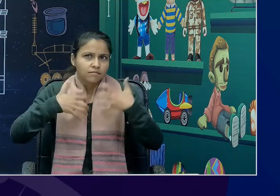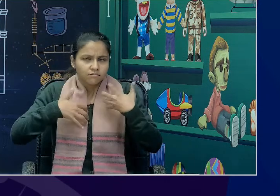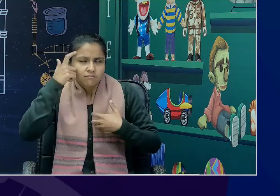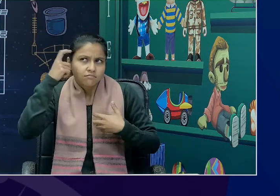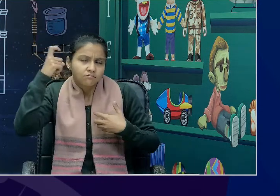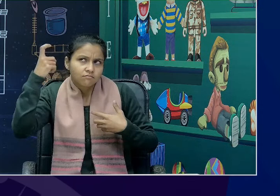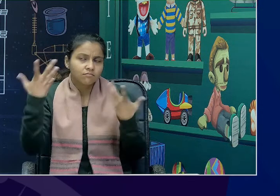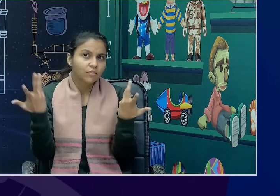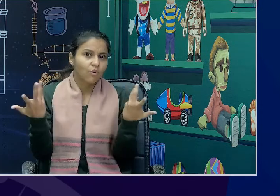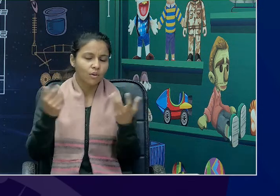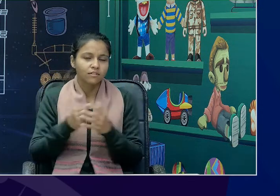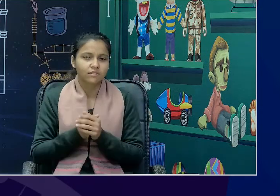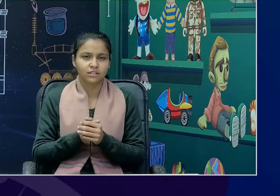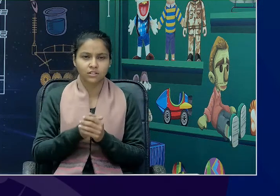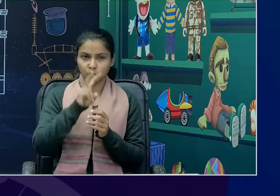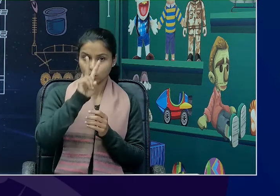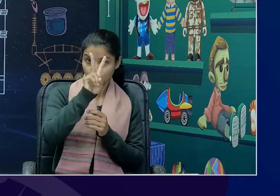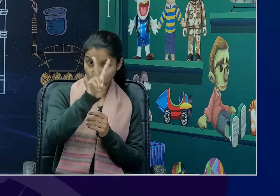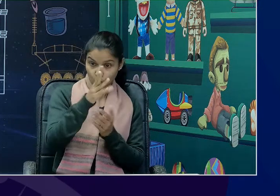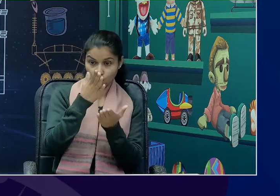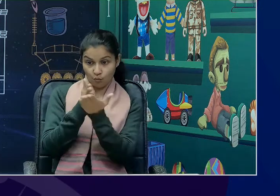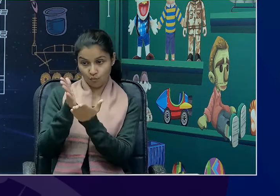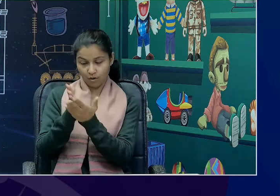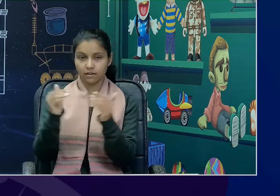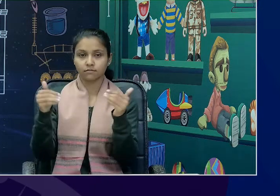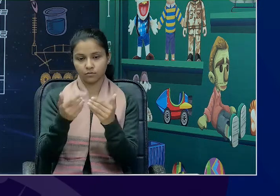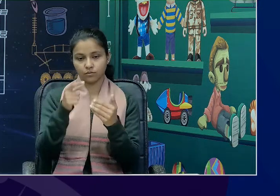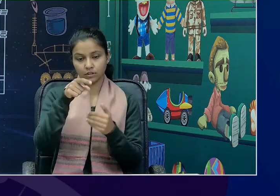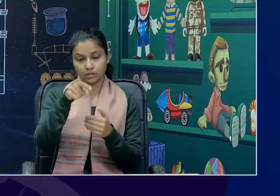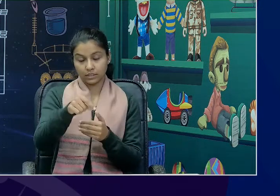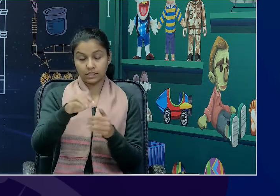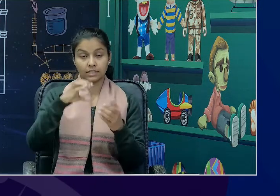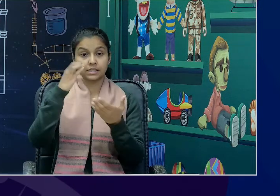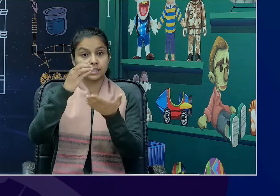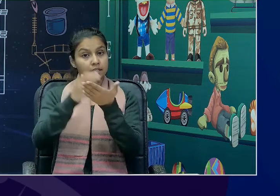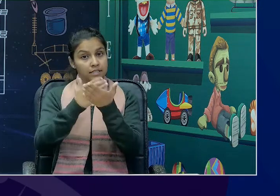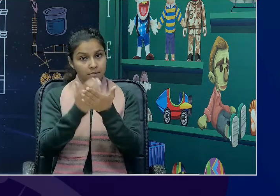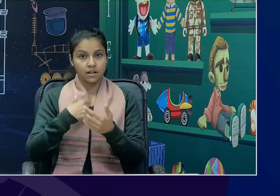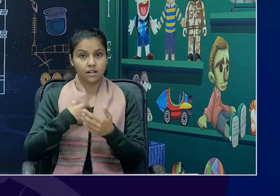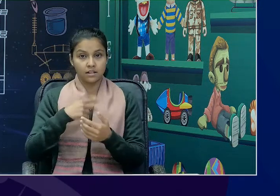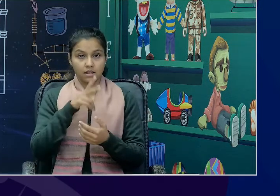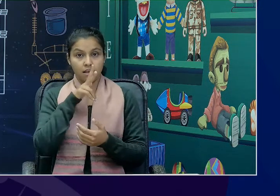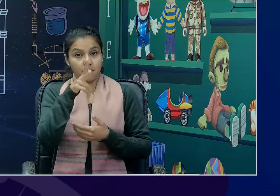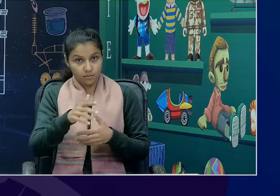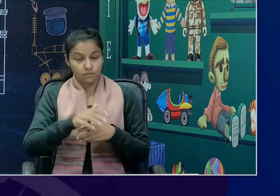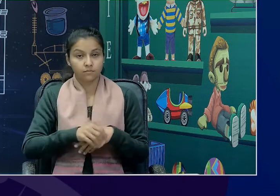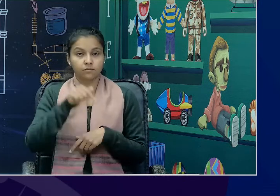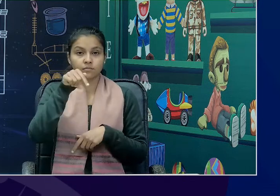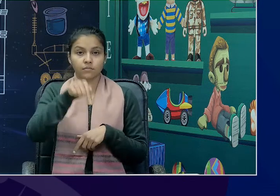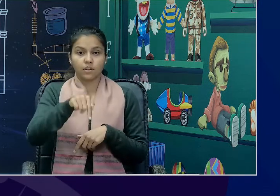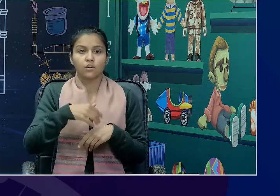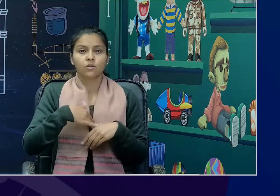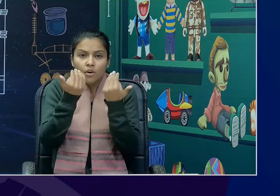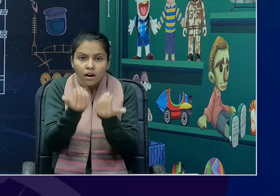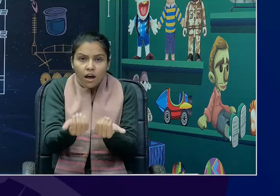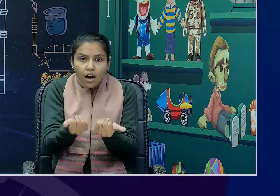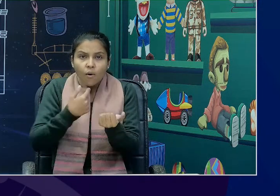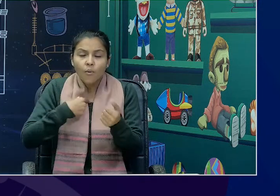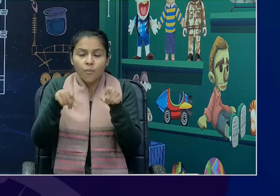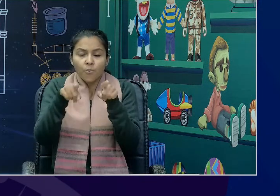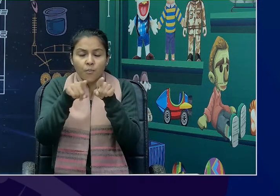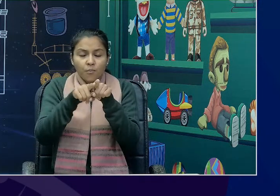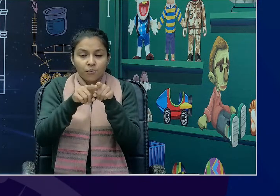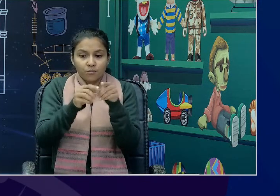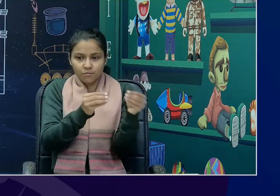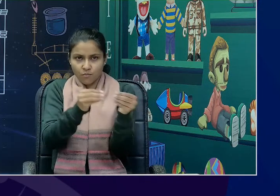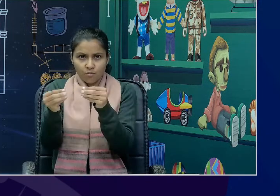imagination. So there are two ways of introducing the chapter, which I have told in this thing. So now moving on to the